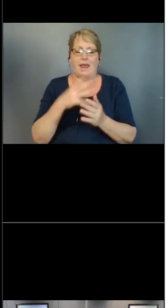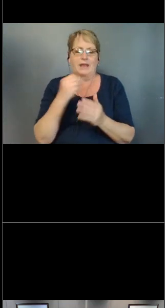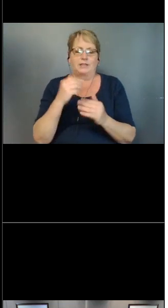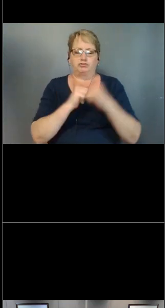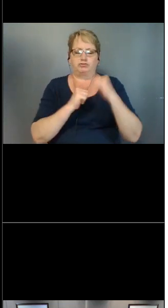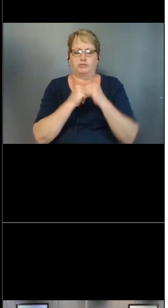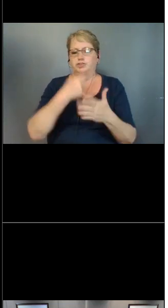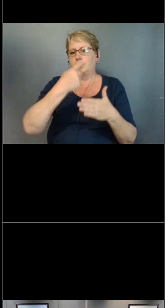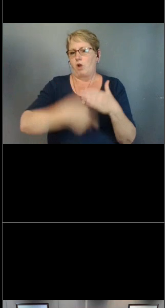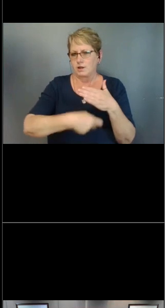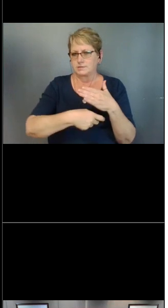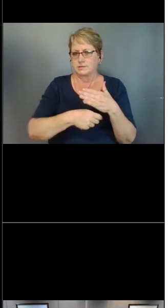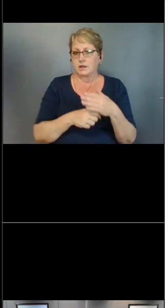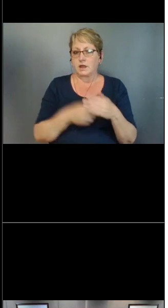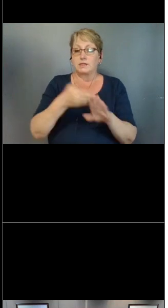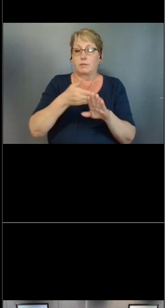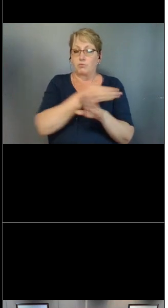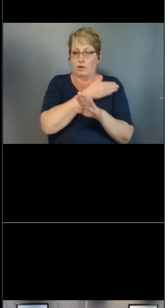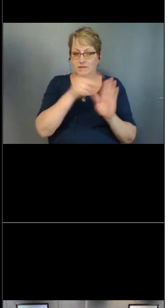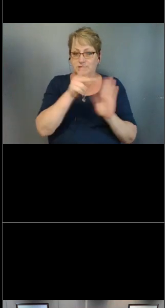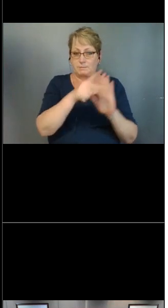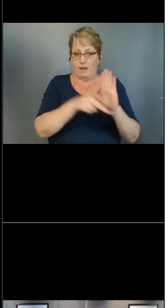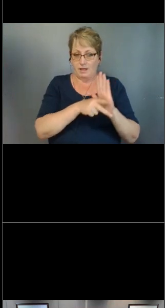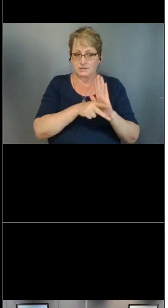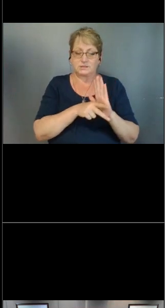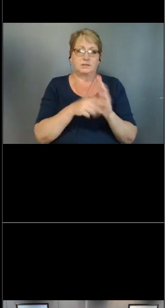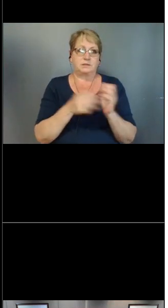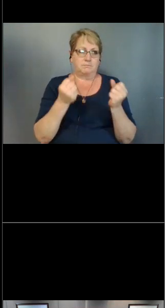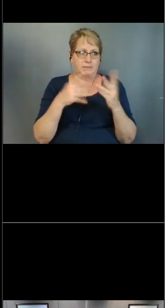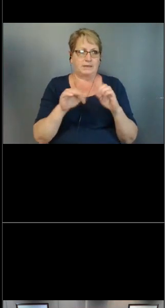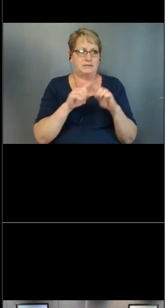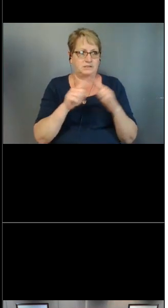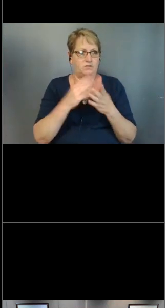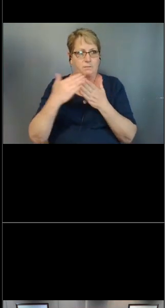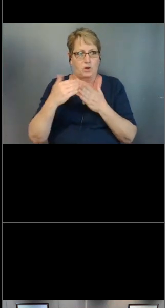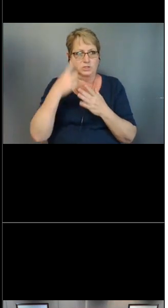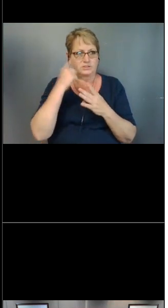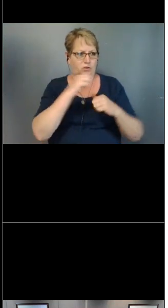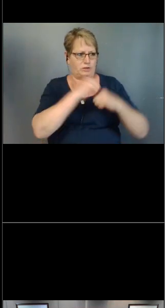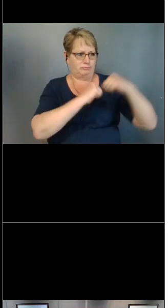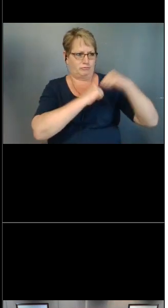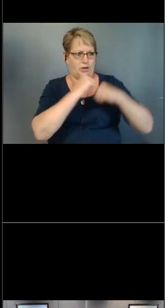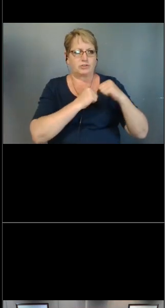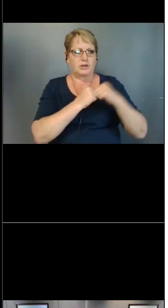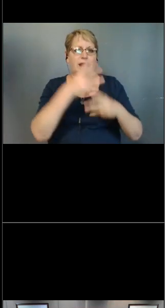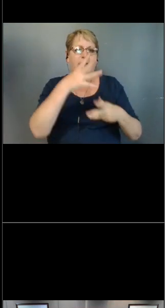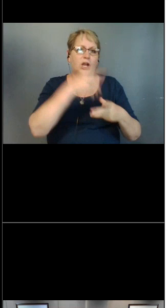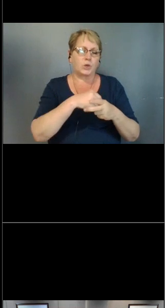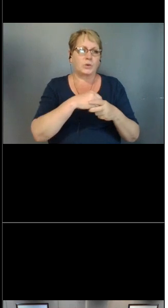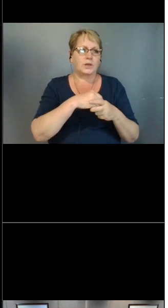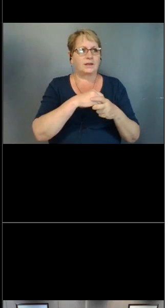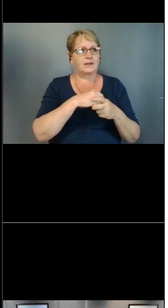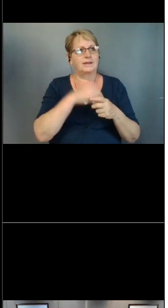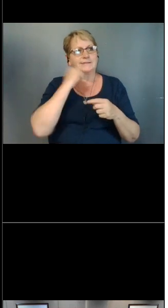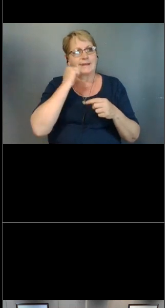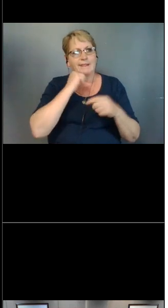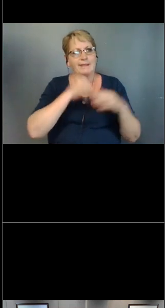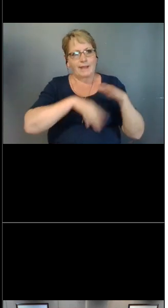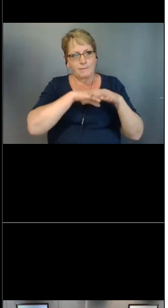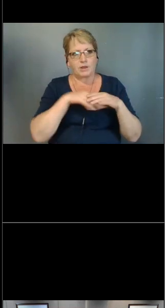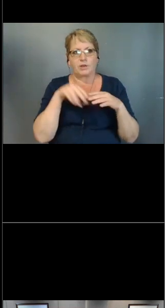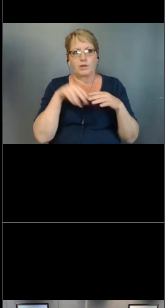cost. The previous fare policy effort covered numerous elements of our proposed fare structure, including daily capping, 31-day